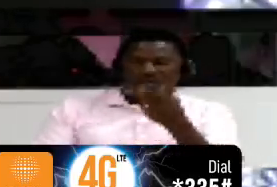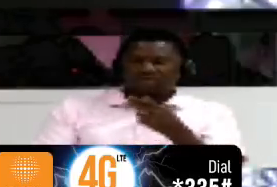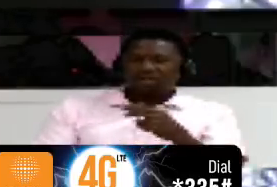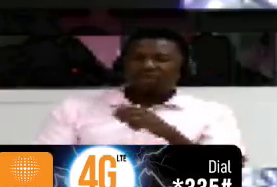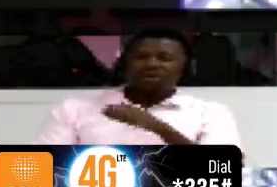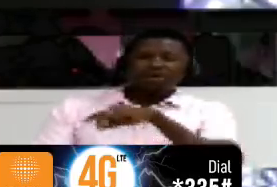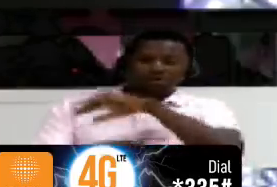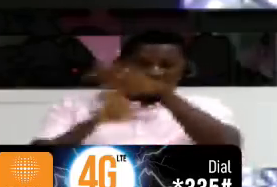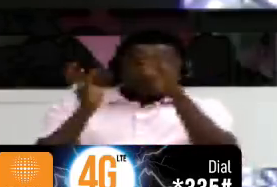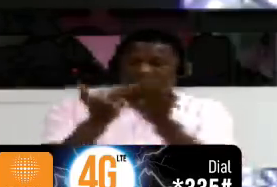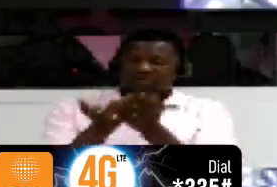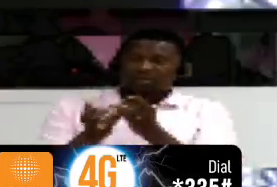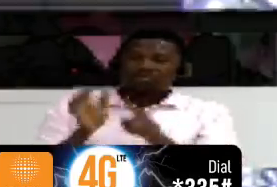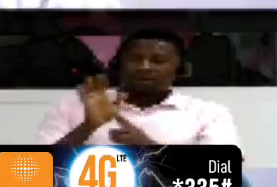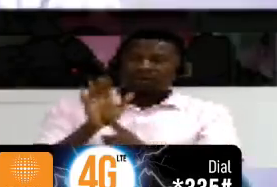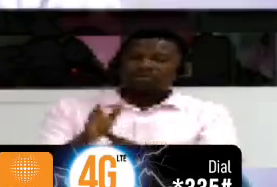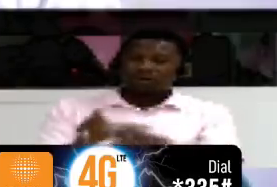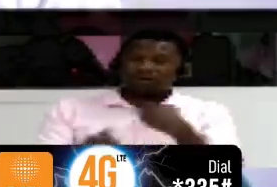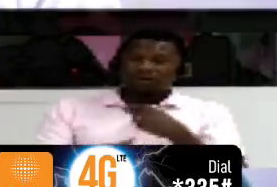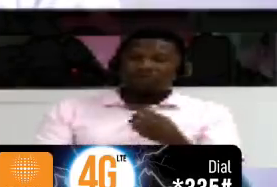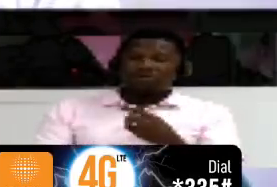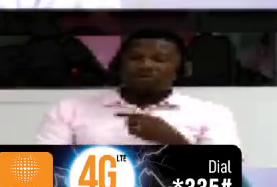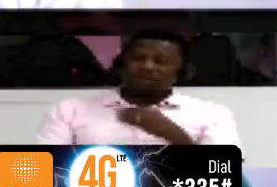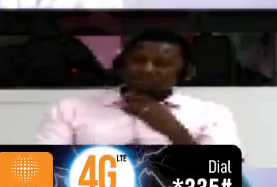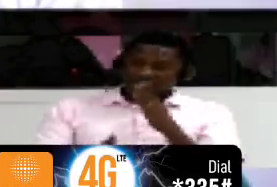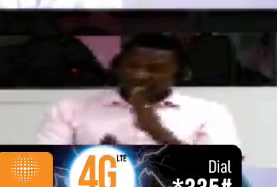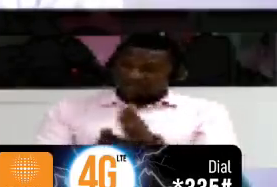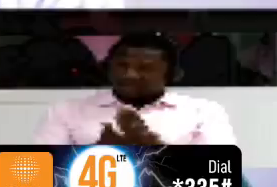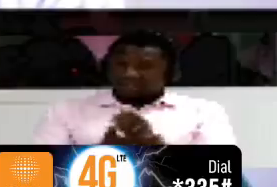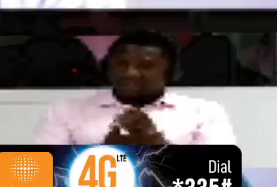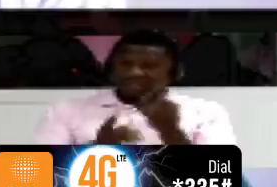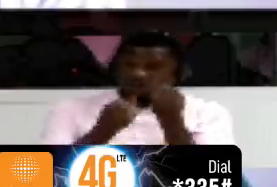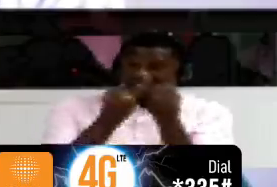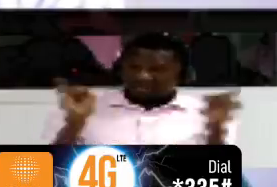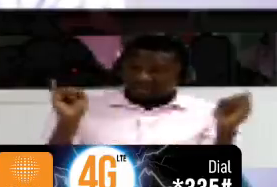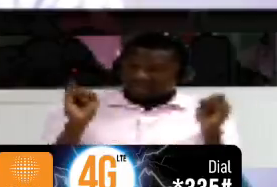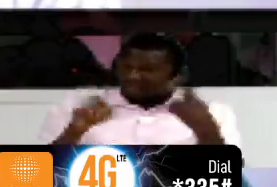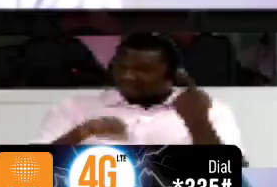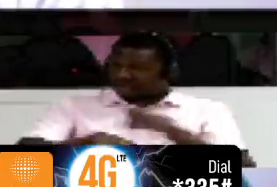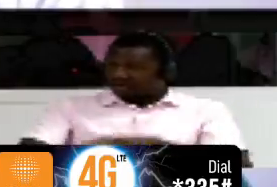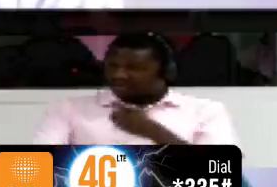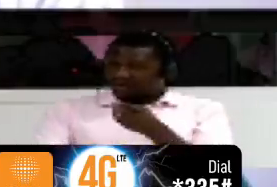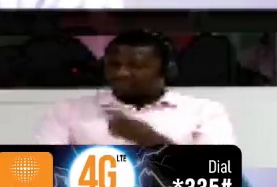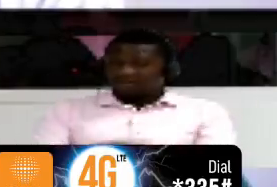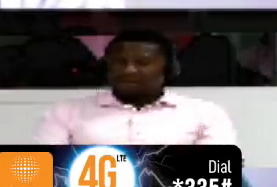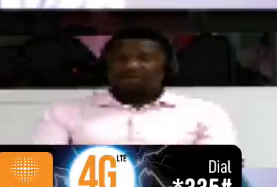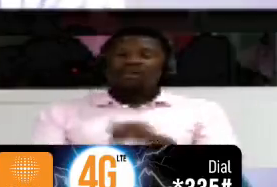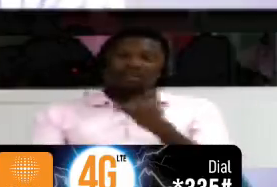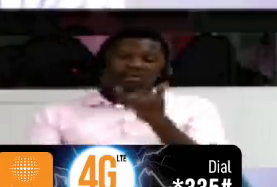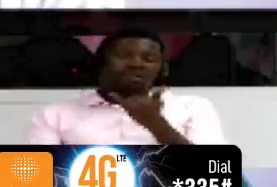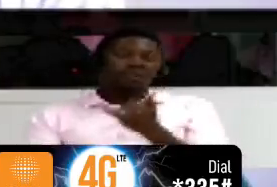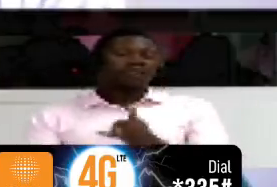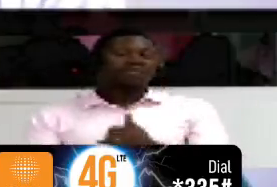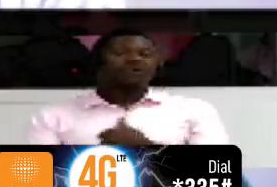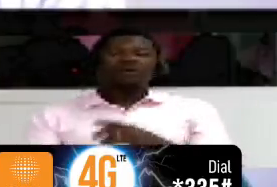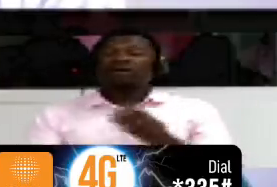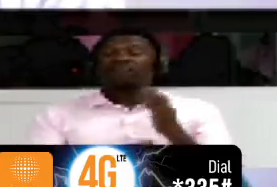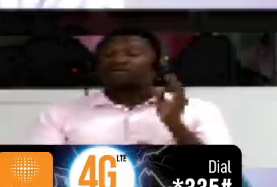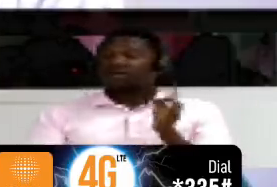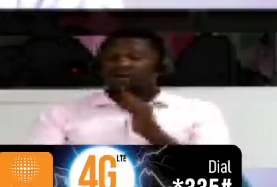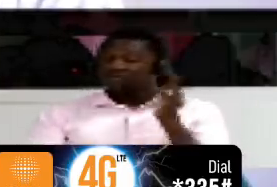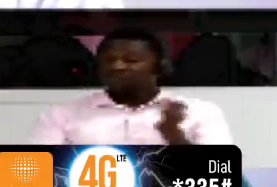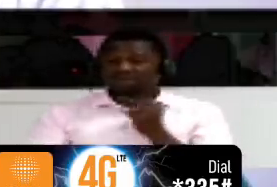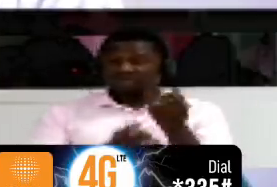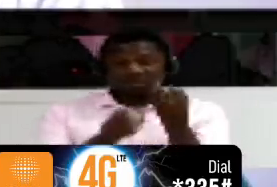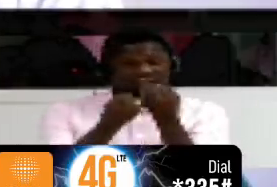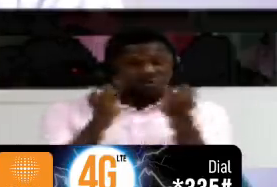you considered independent at that time? We are, of course, very independent. We are really very independent.